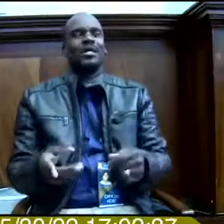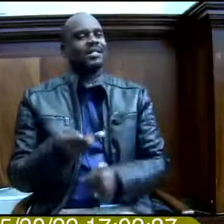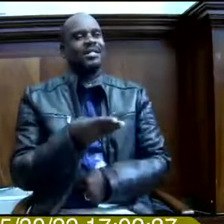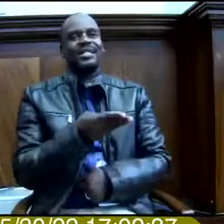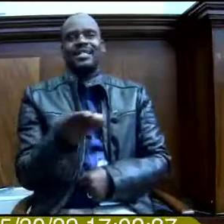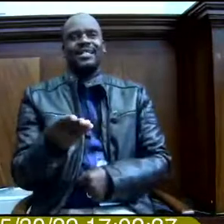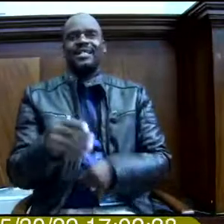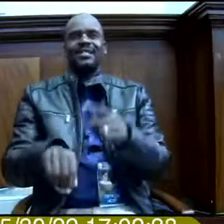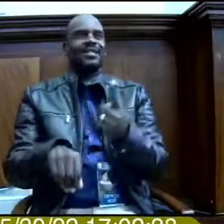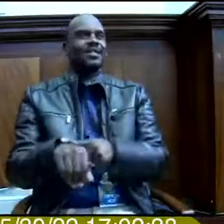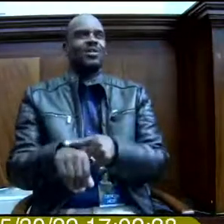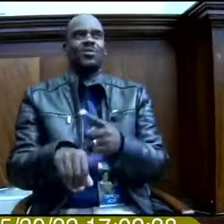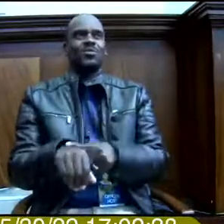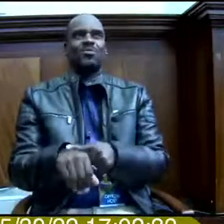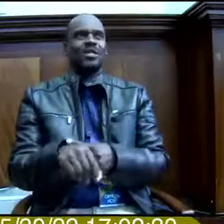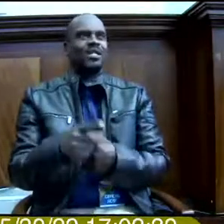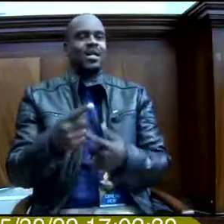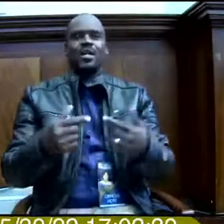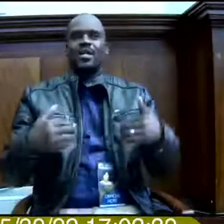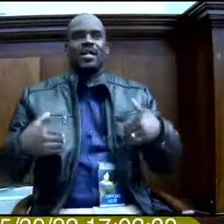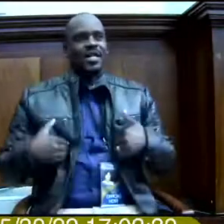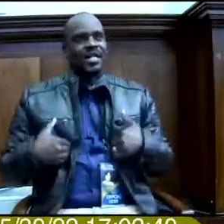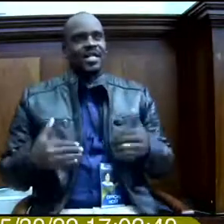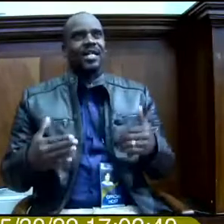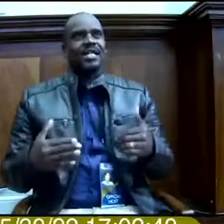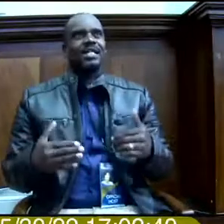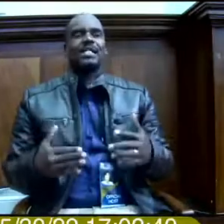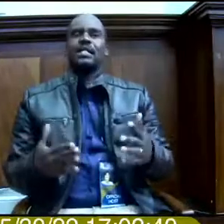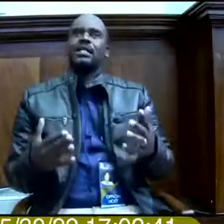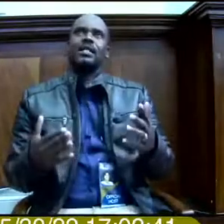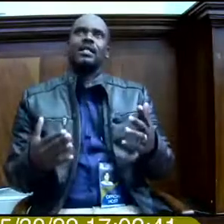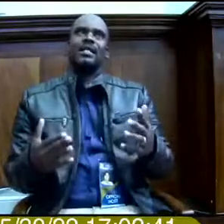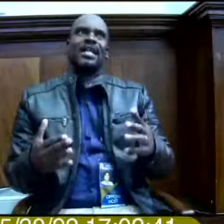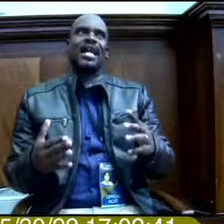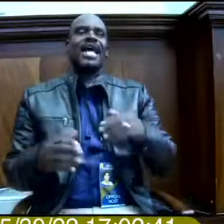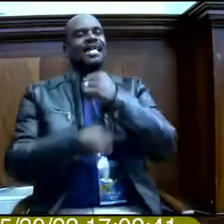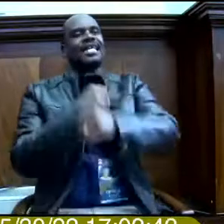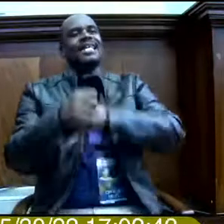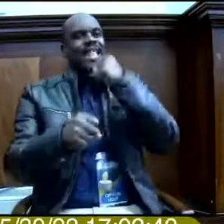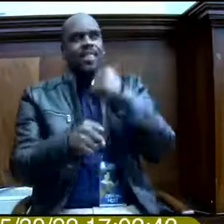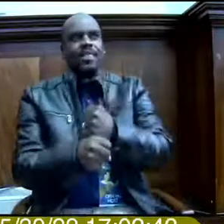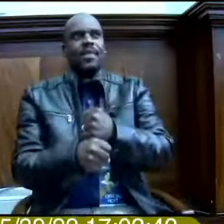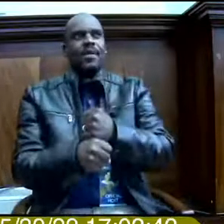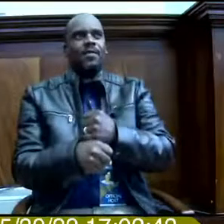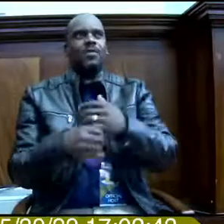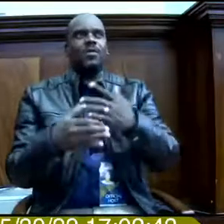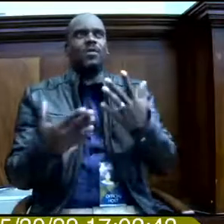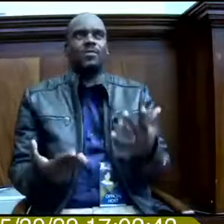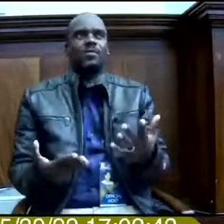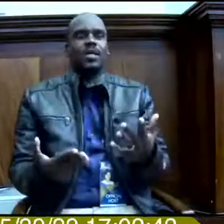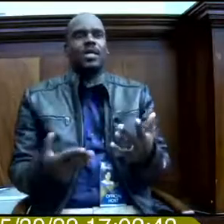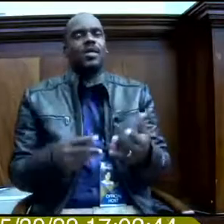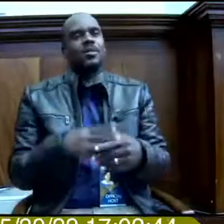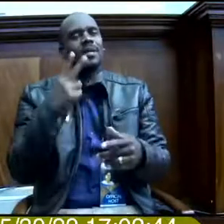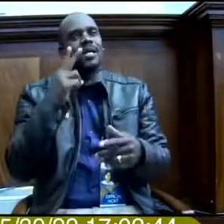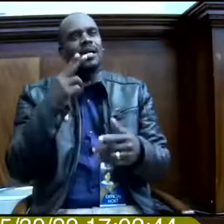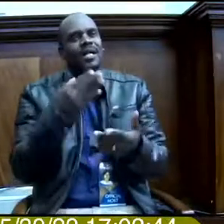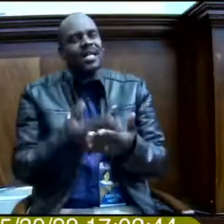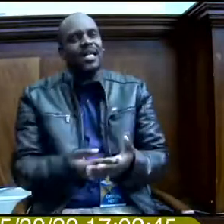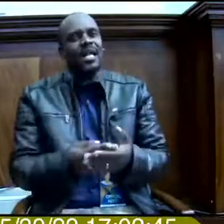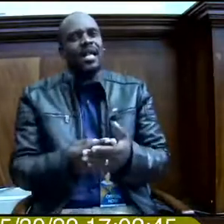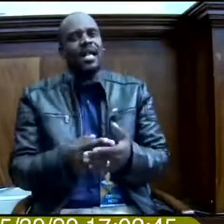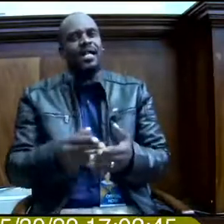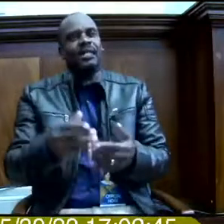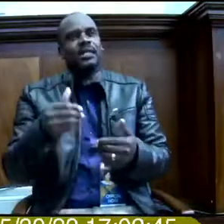platform has been launched to happen annually so that we can be able to see how far it can